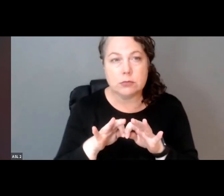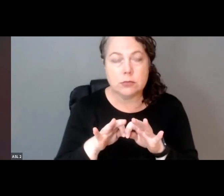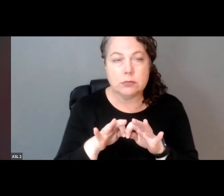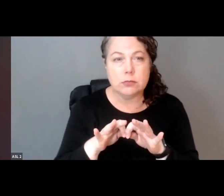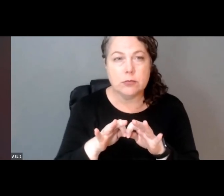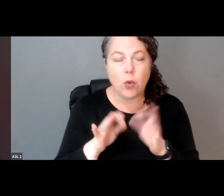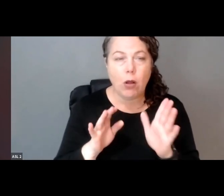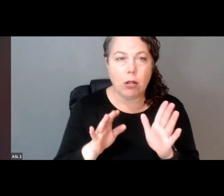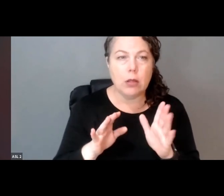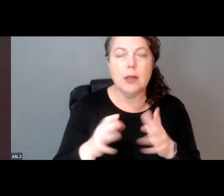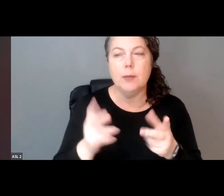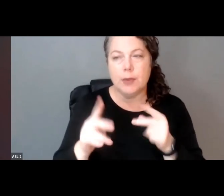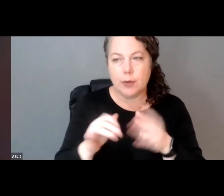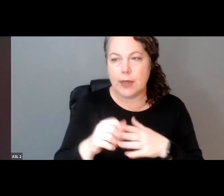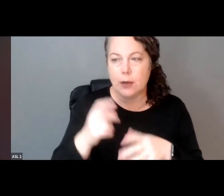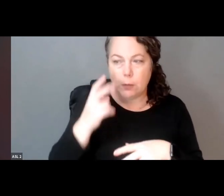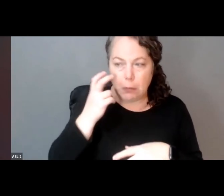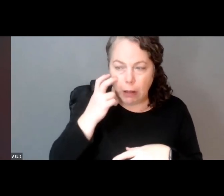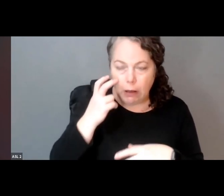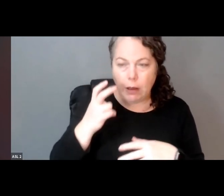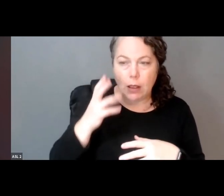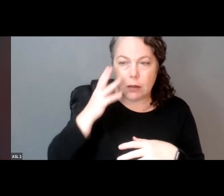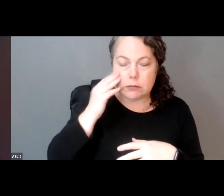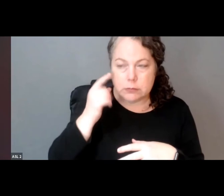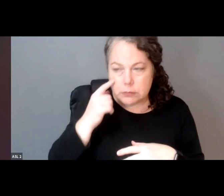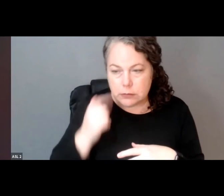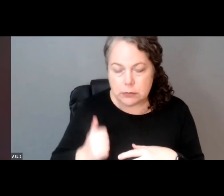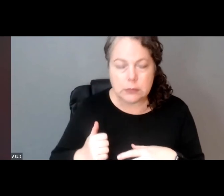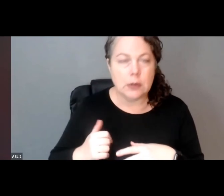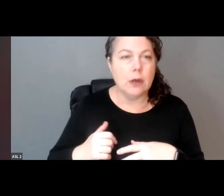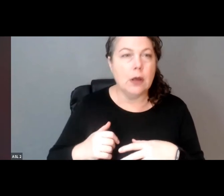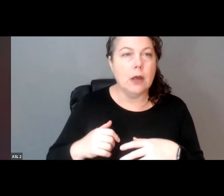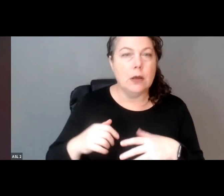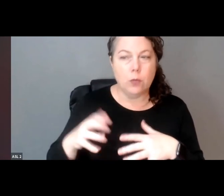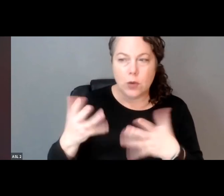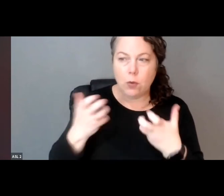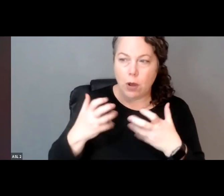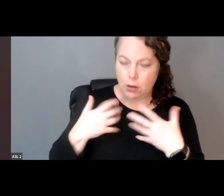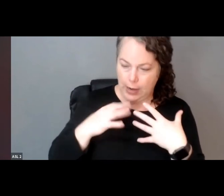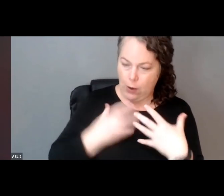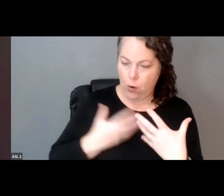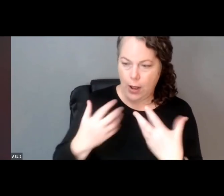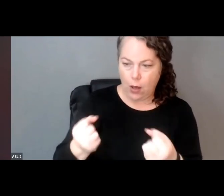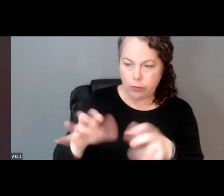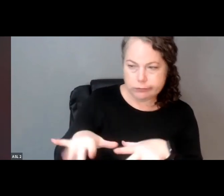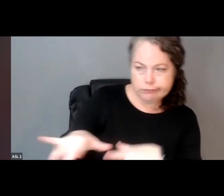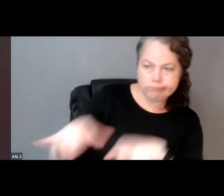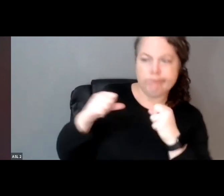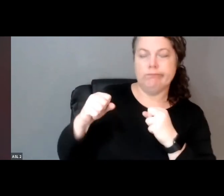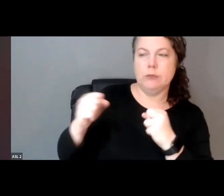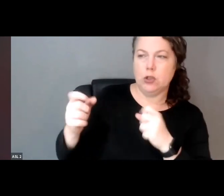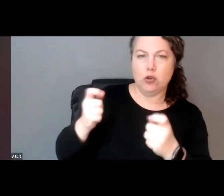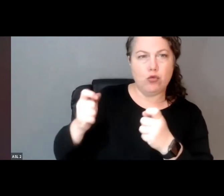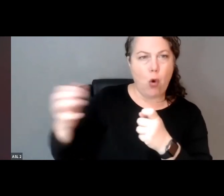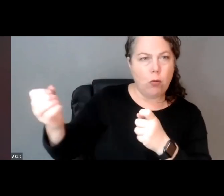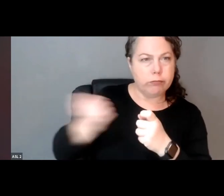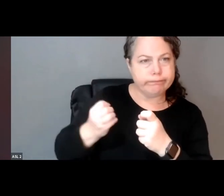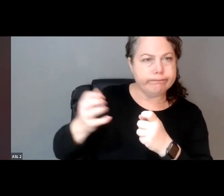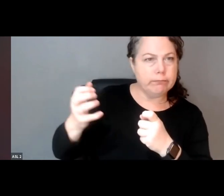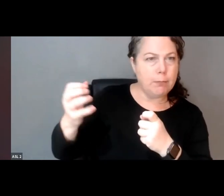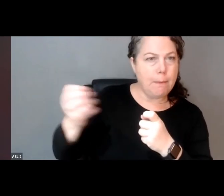who are blind and experiencing vision loss, to take back control of our health is ensuring the accessibility